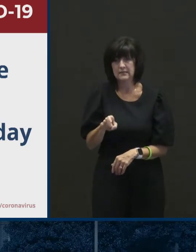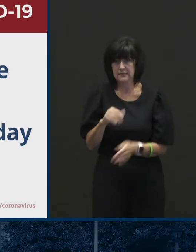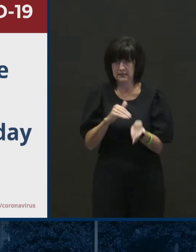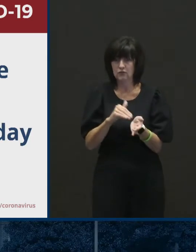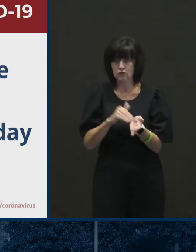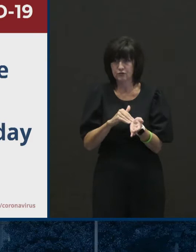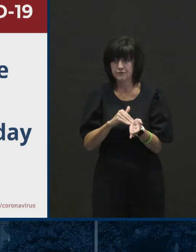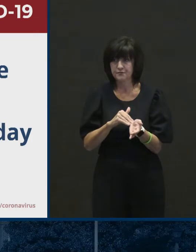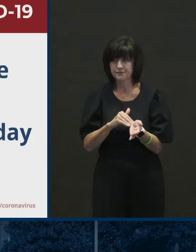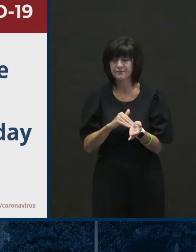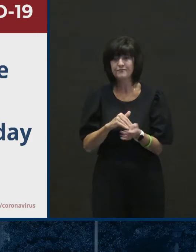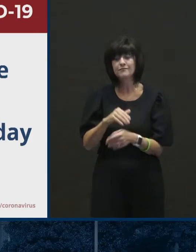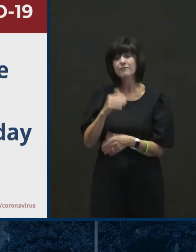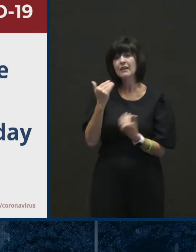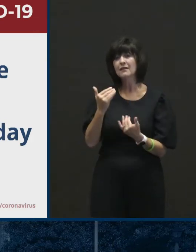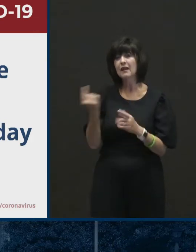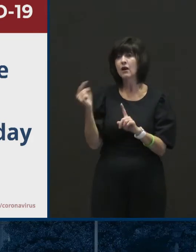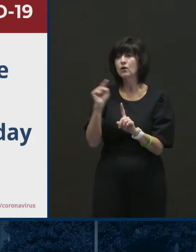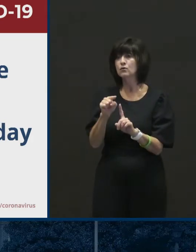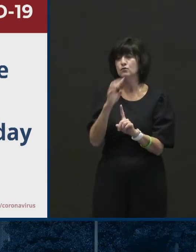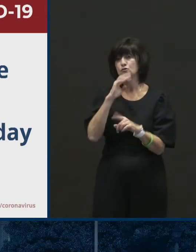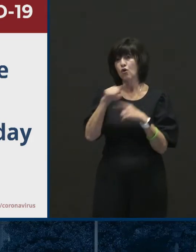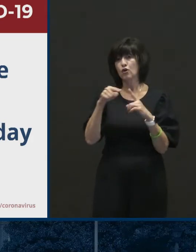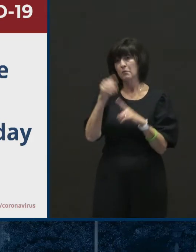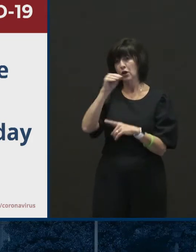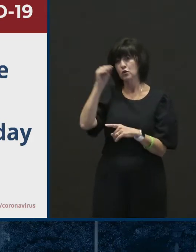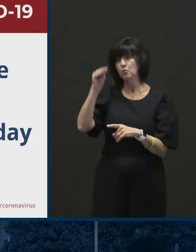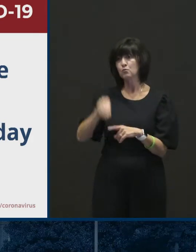6.7% positive is above our goal of